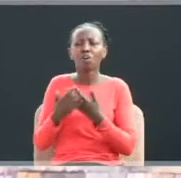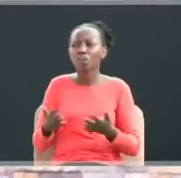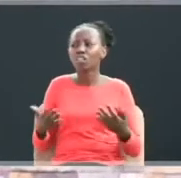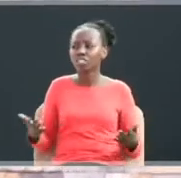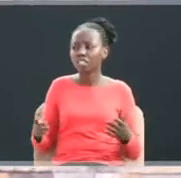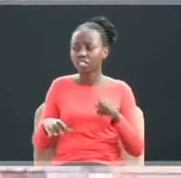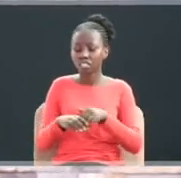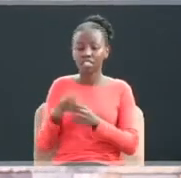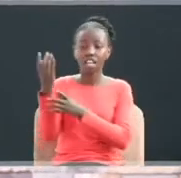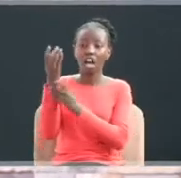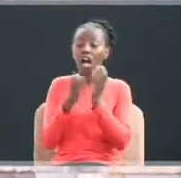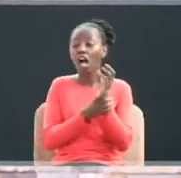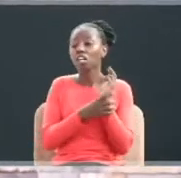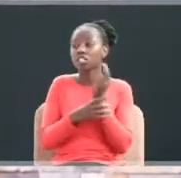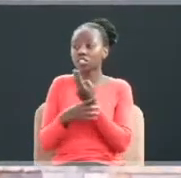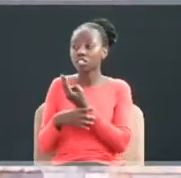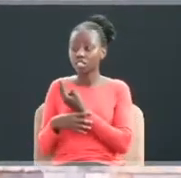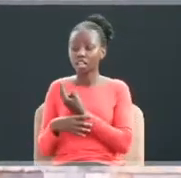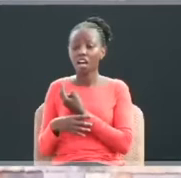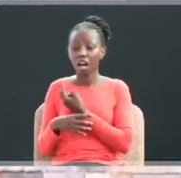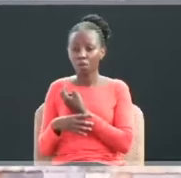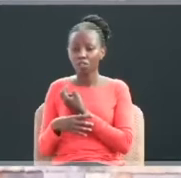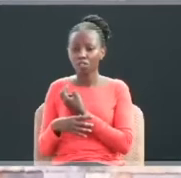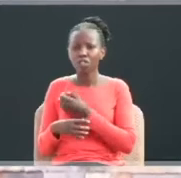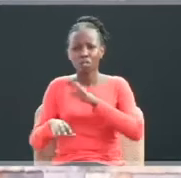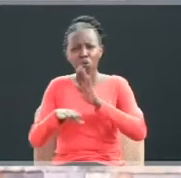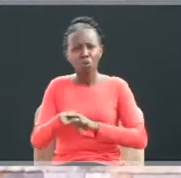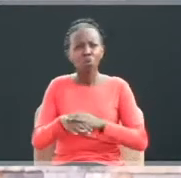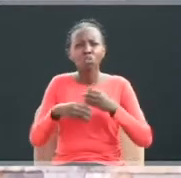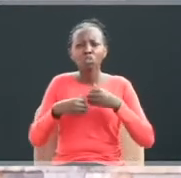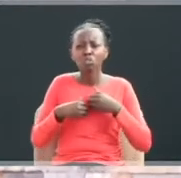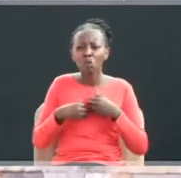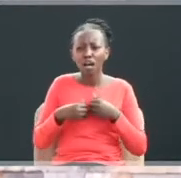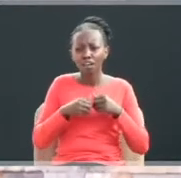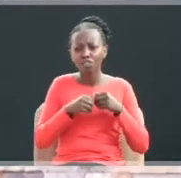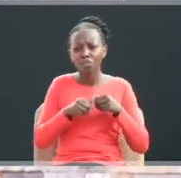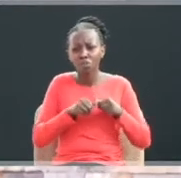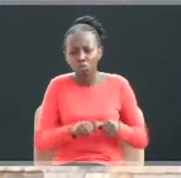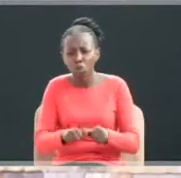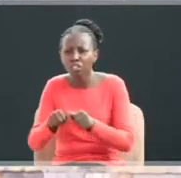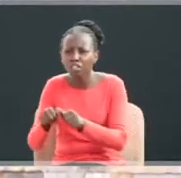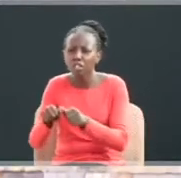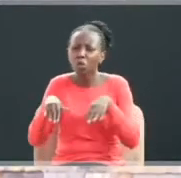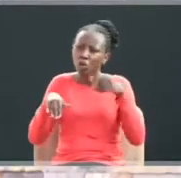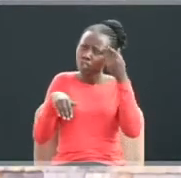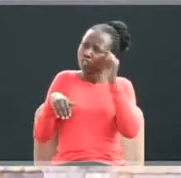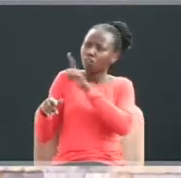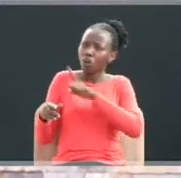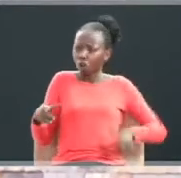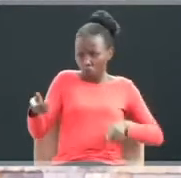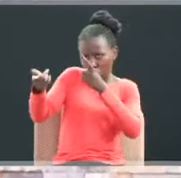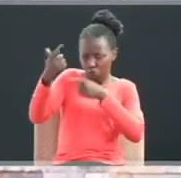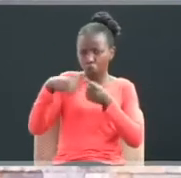means it is good always to have a continued watch for the Lord's return. And that is in verse